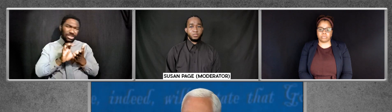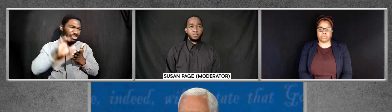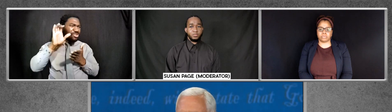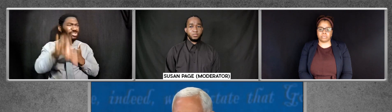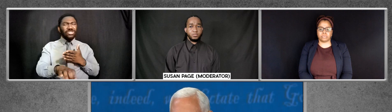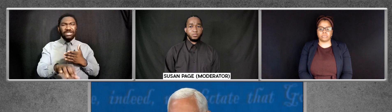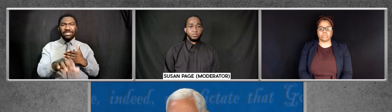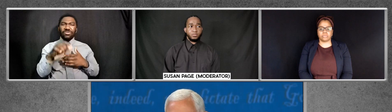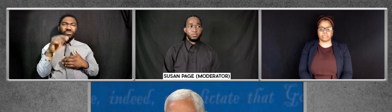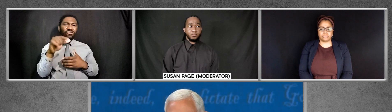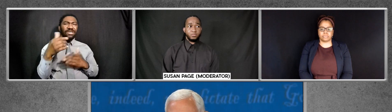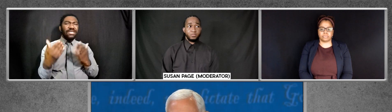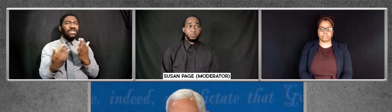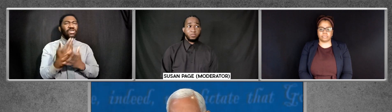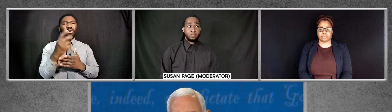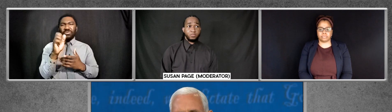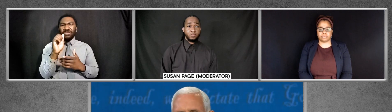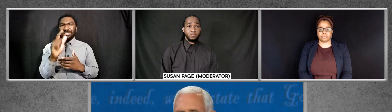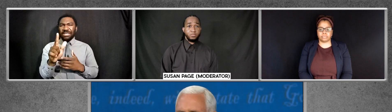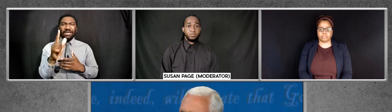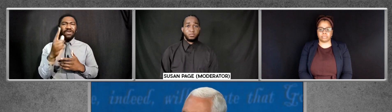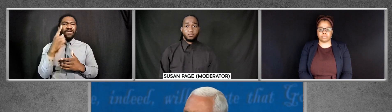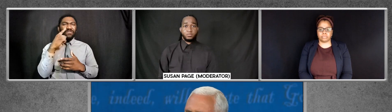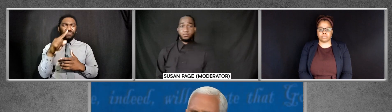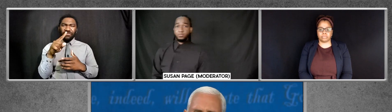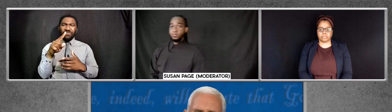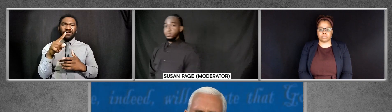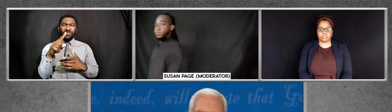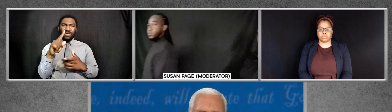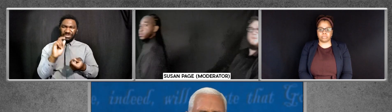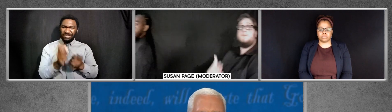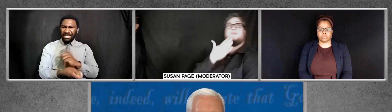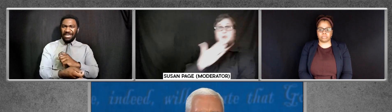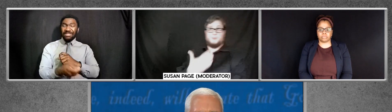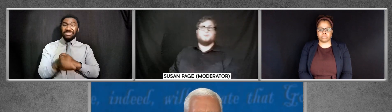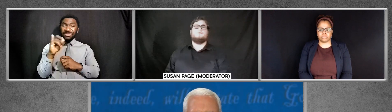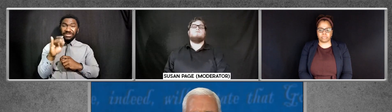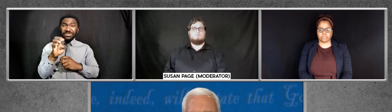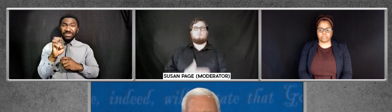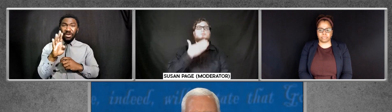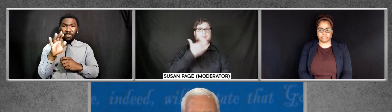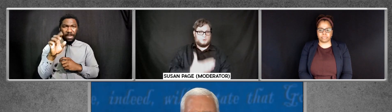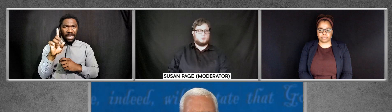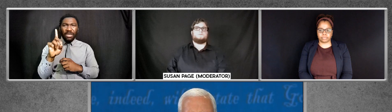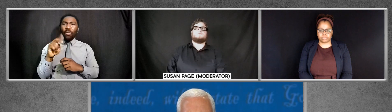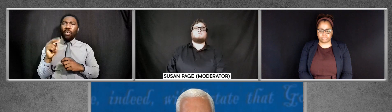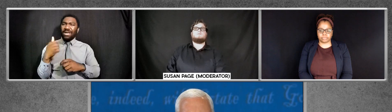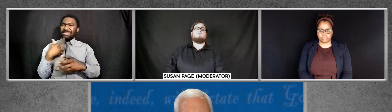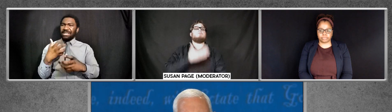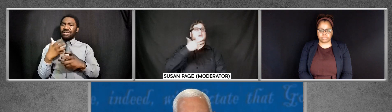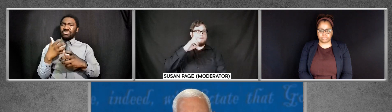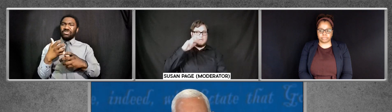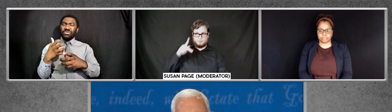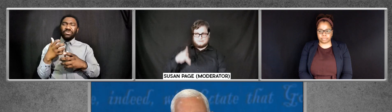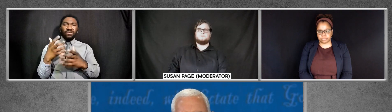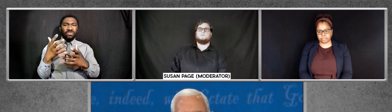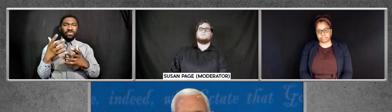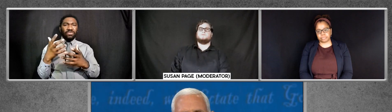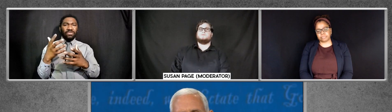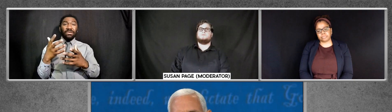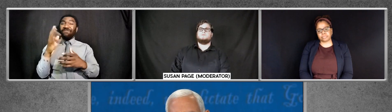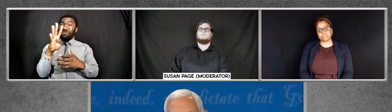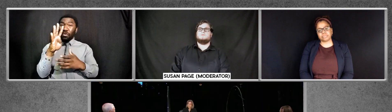businesses and American families. Thank you. Joe Biden wants us to retrofit 4 million American business buildings. It makes